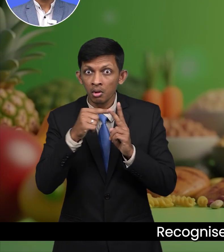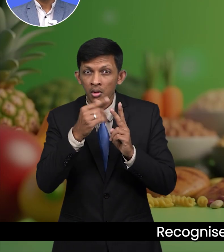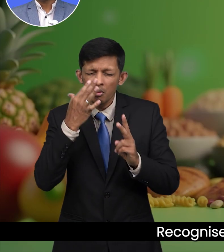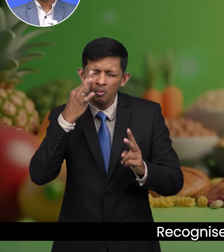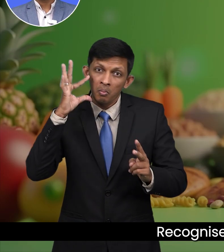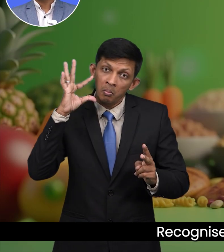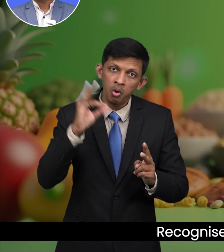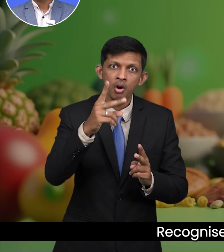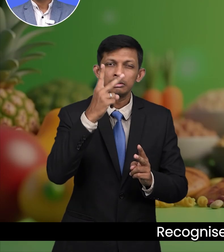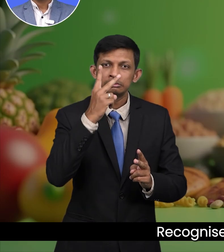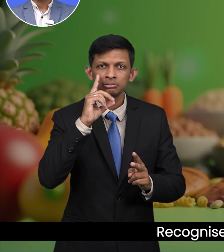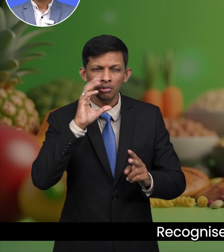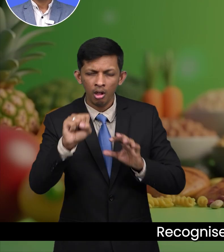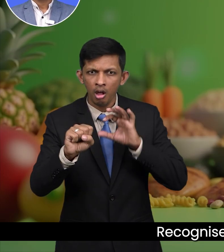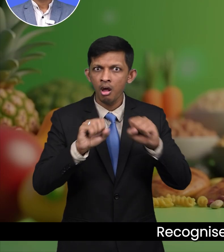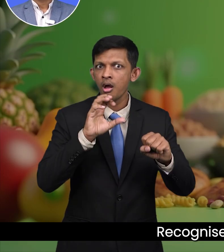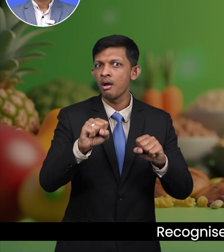recognize the importance of food.